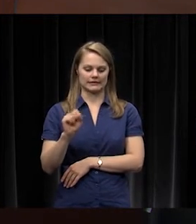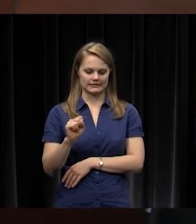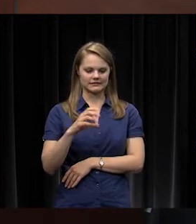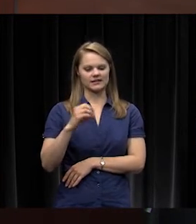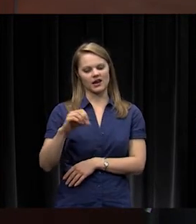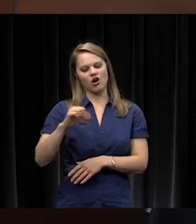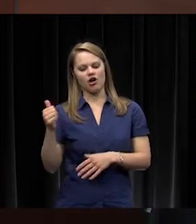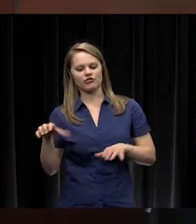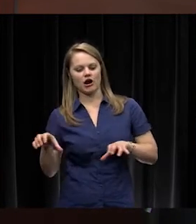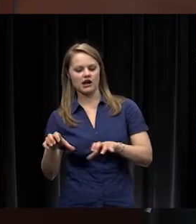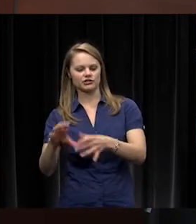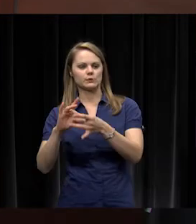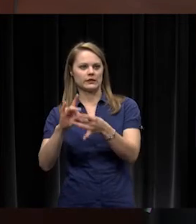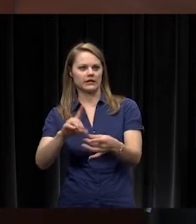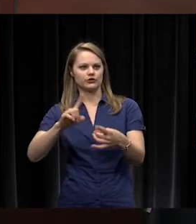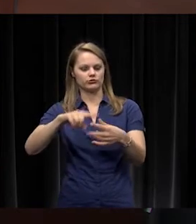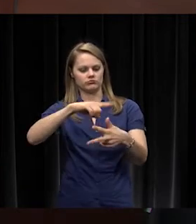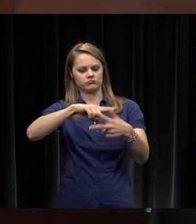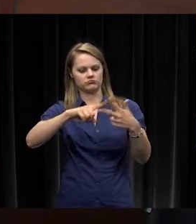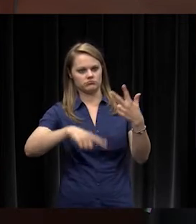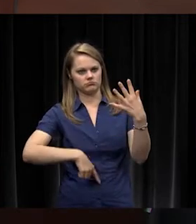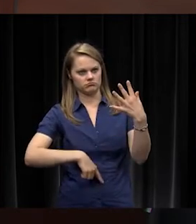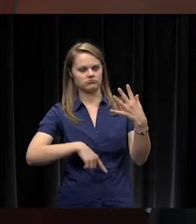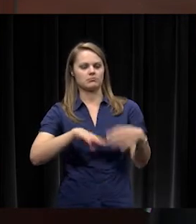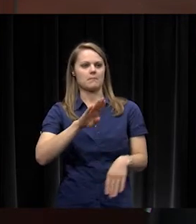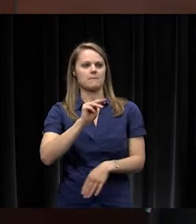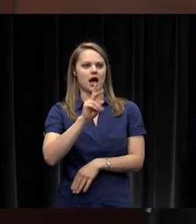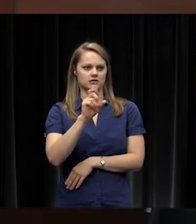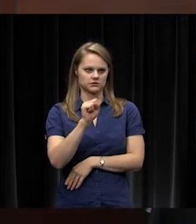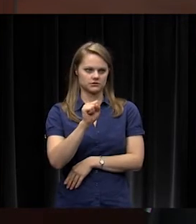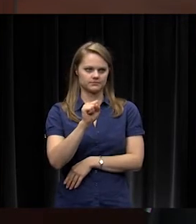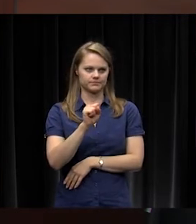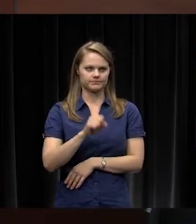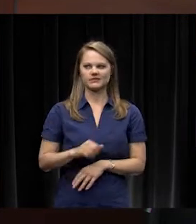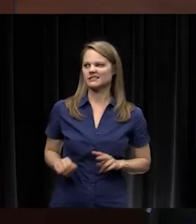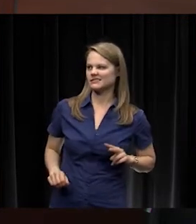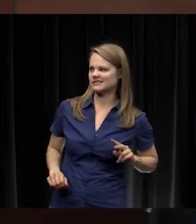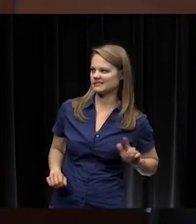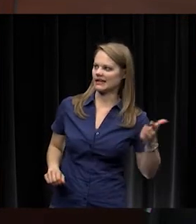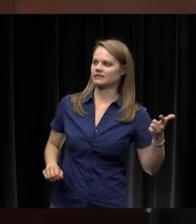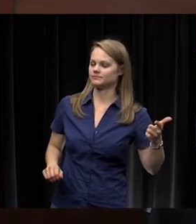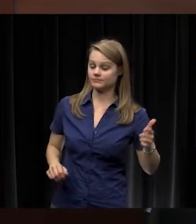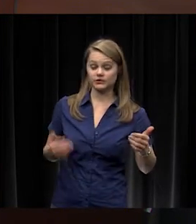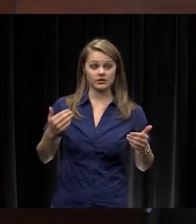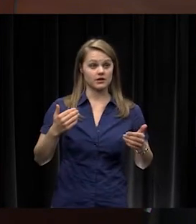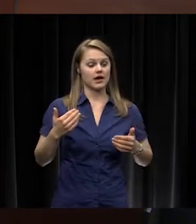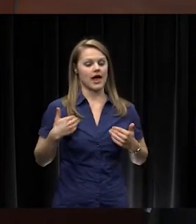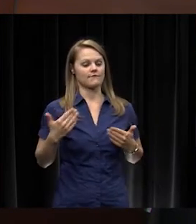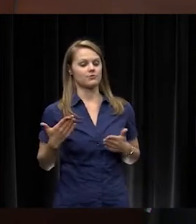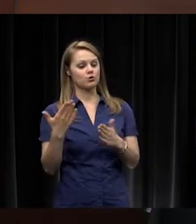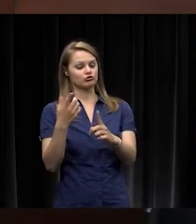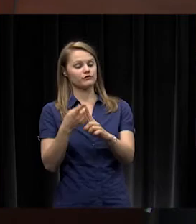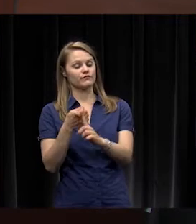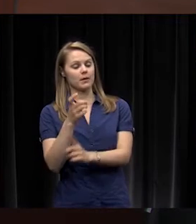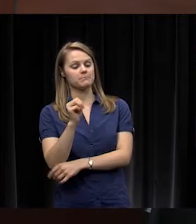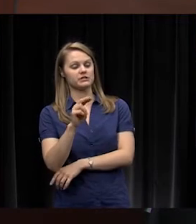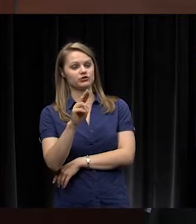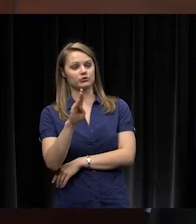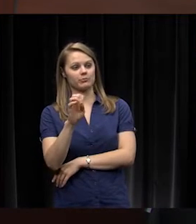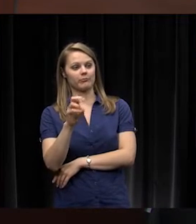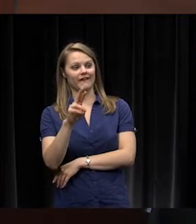actions related to such bonds. Second. Joy, I have a motion by Mr. Beveridge and a second by Mr.